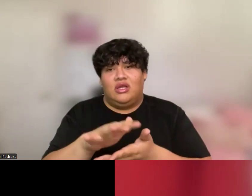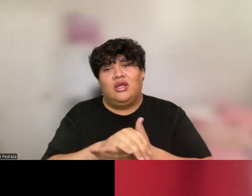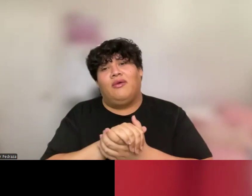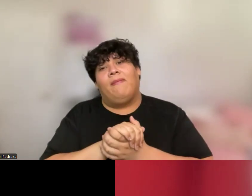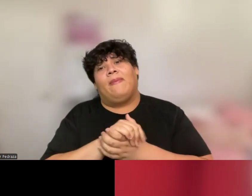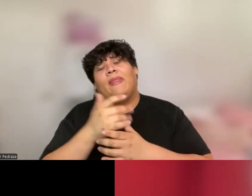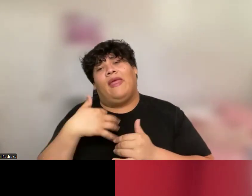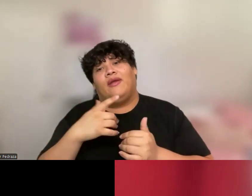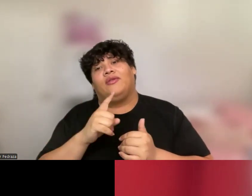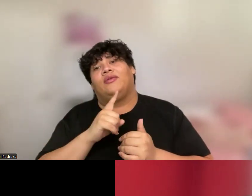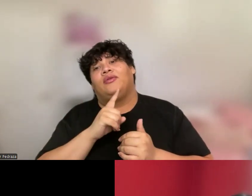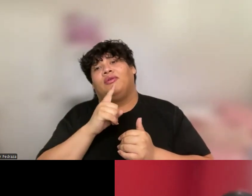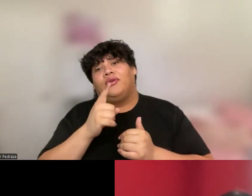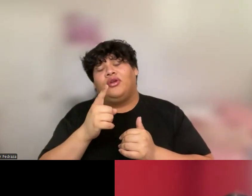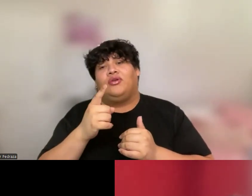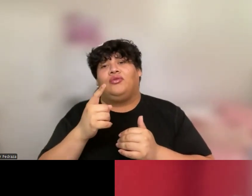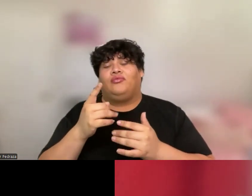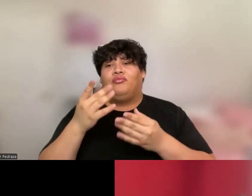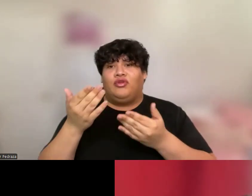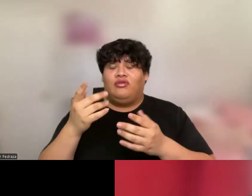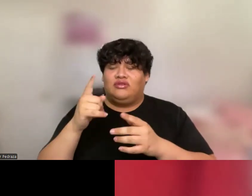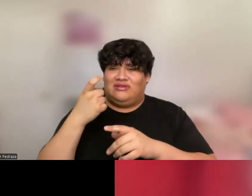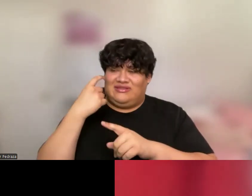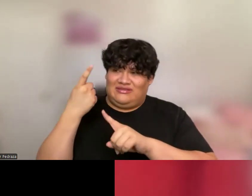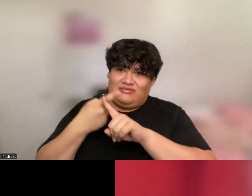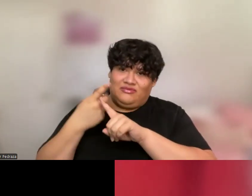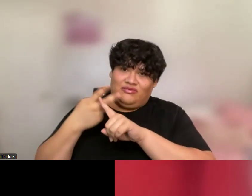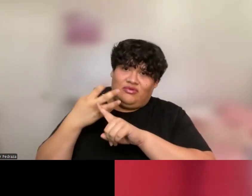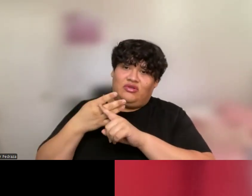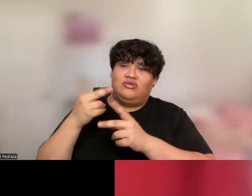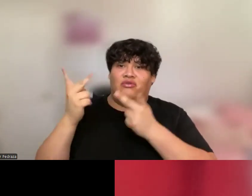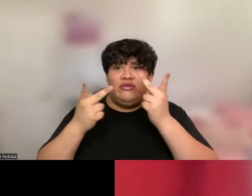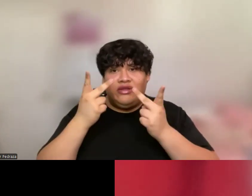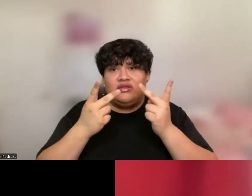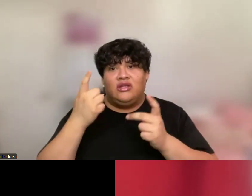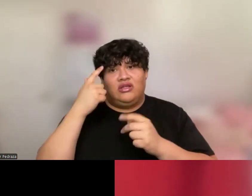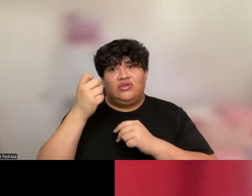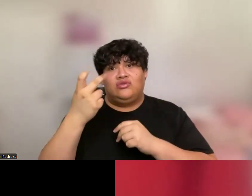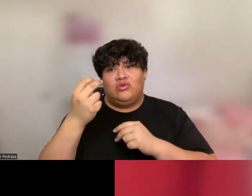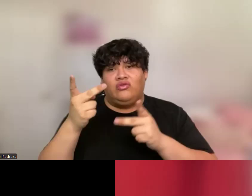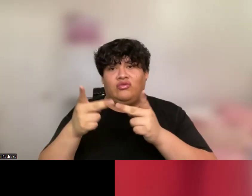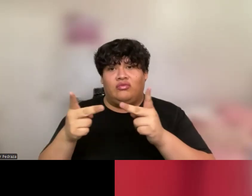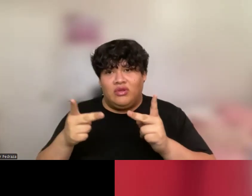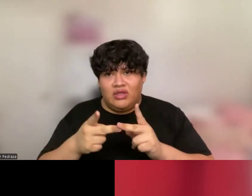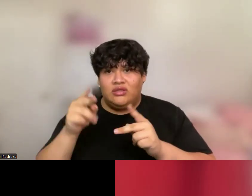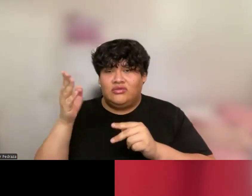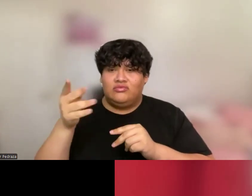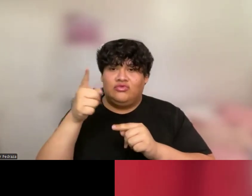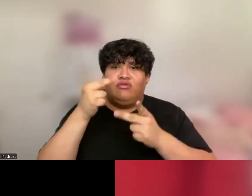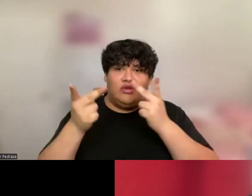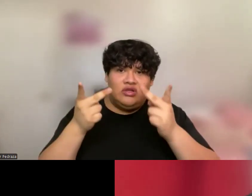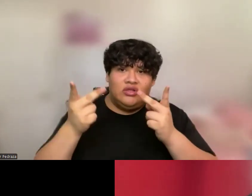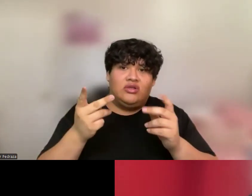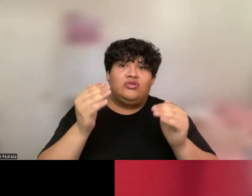had the real incredible privilege over the past few months to visit think I've been to 12 different facilities and different PSAs. So I've seen